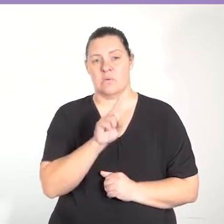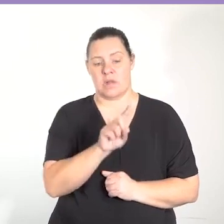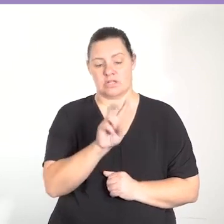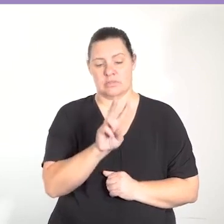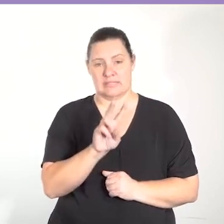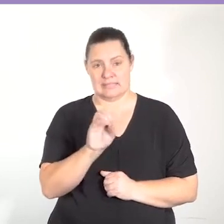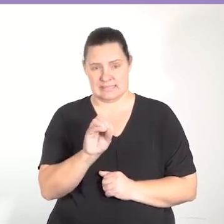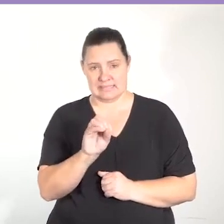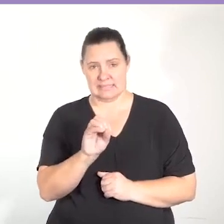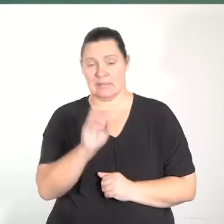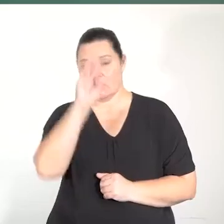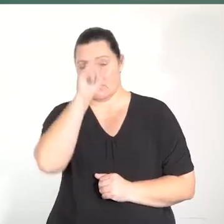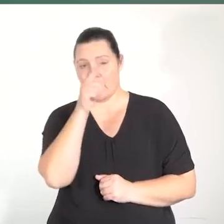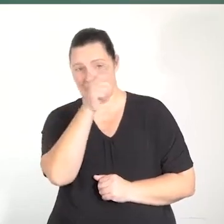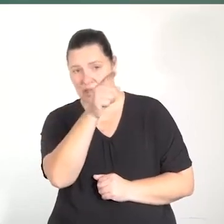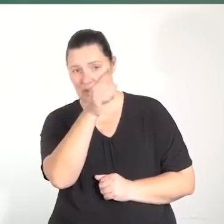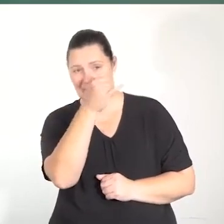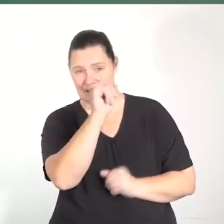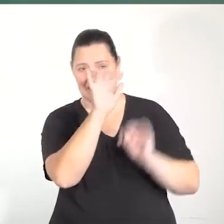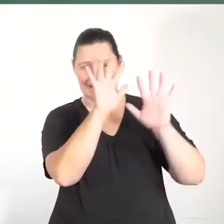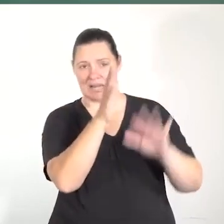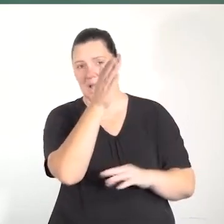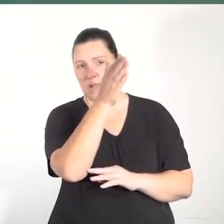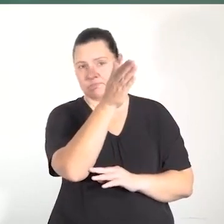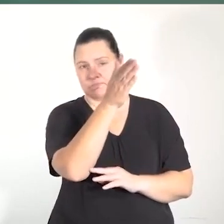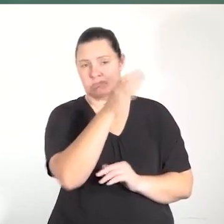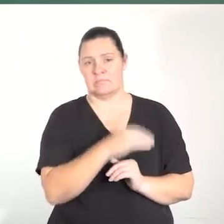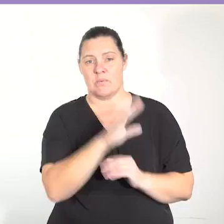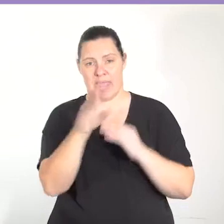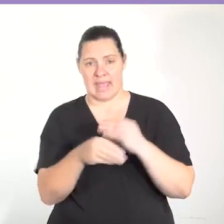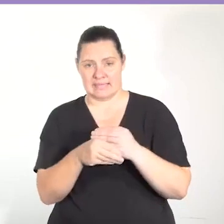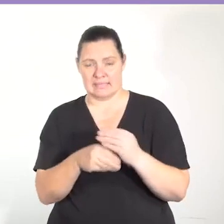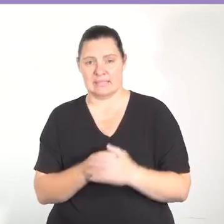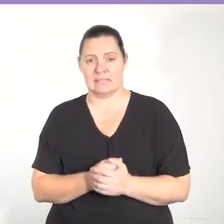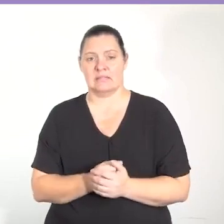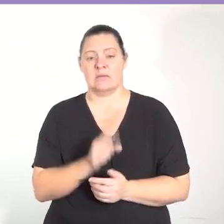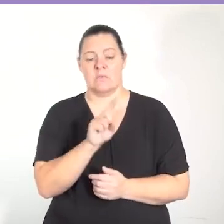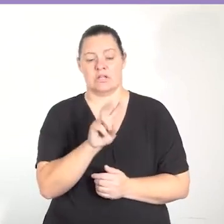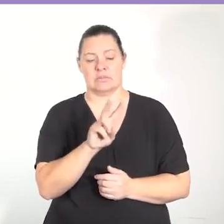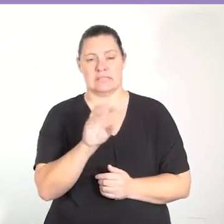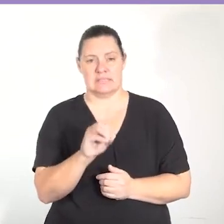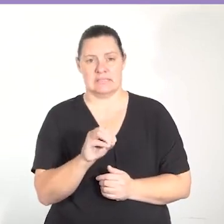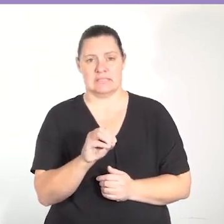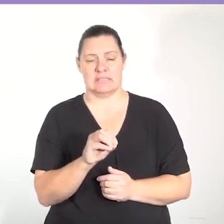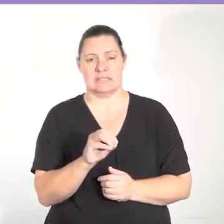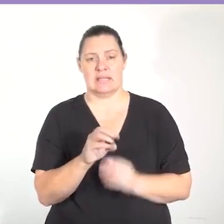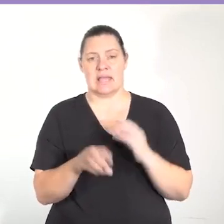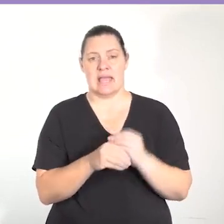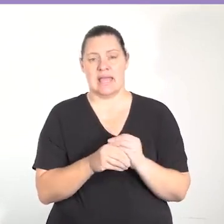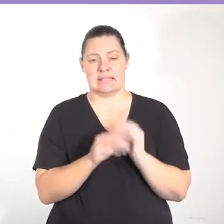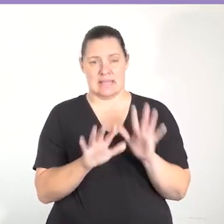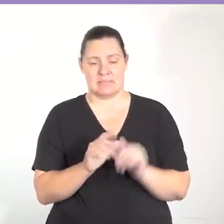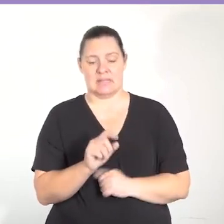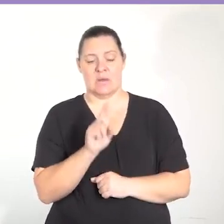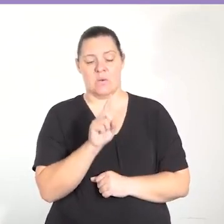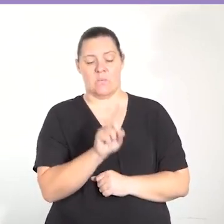is 120. But remember, we have that 10 that we need to add. So 120, if we add